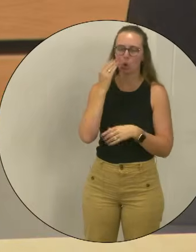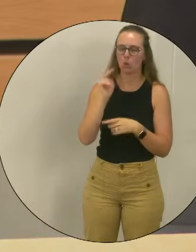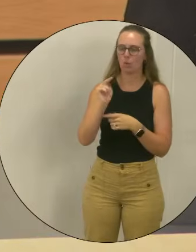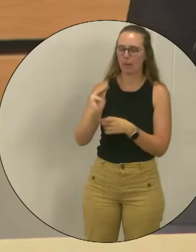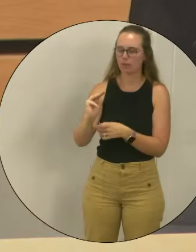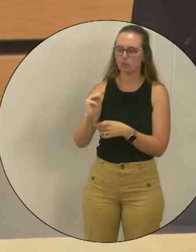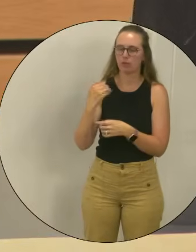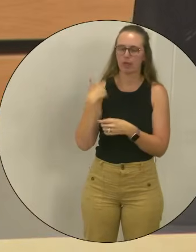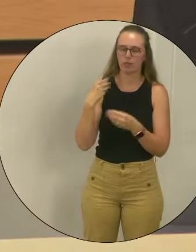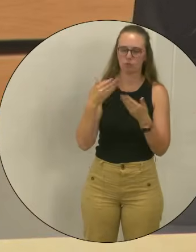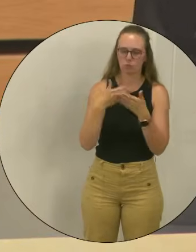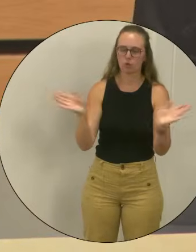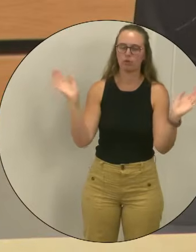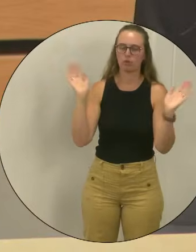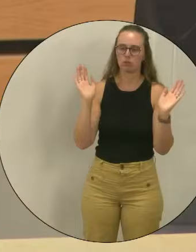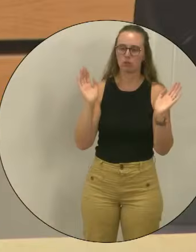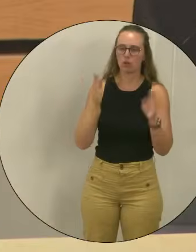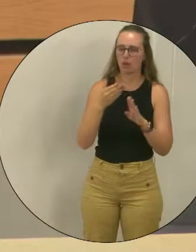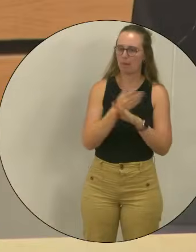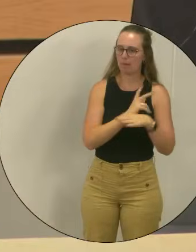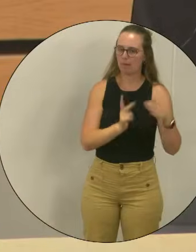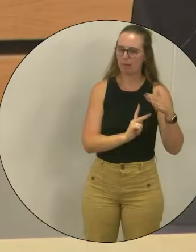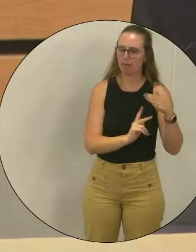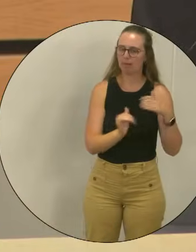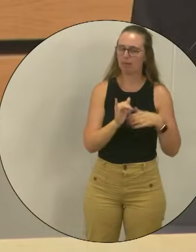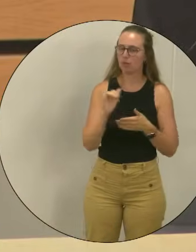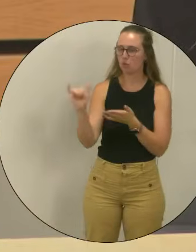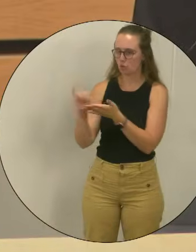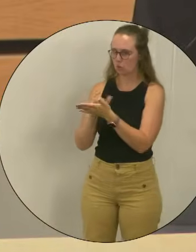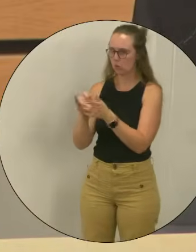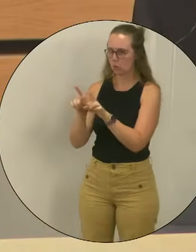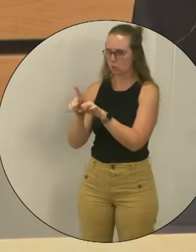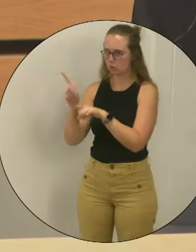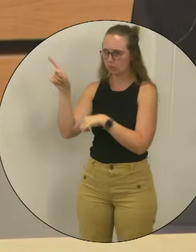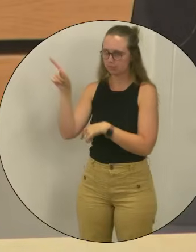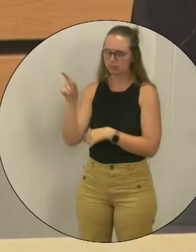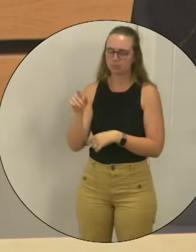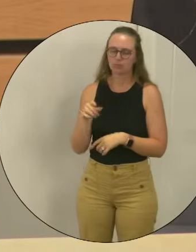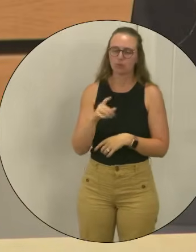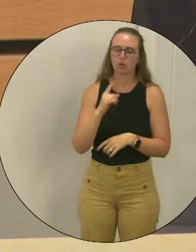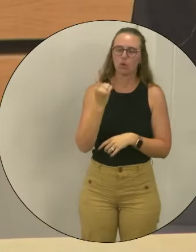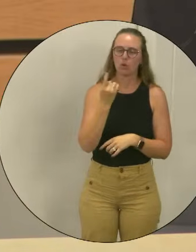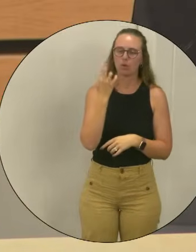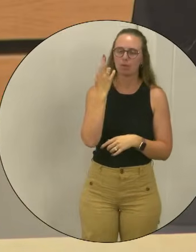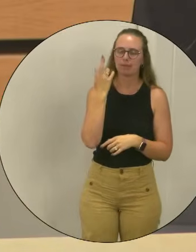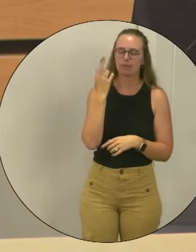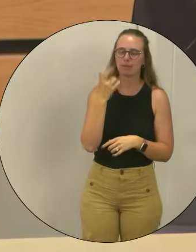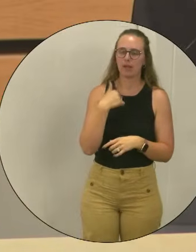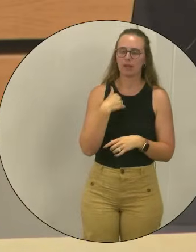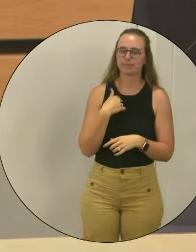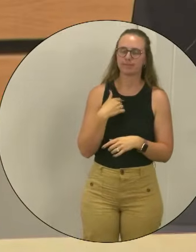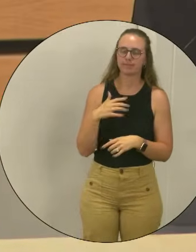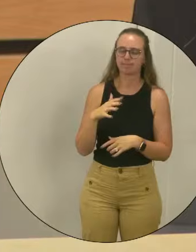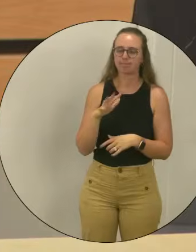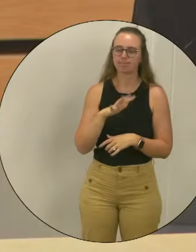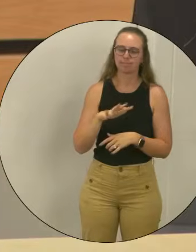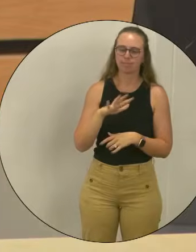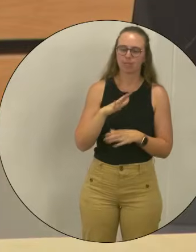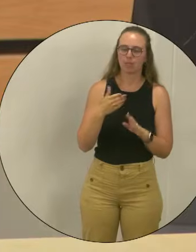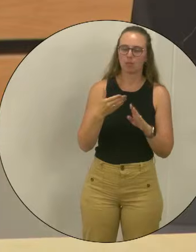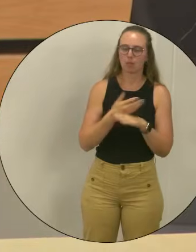has universal pre-K, and like you said, New York as well. The only reason I'm kind of, for me, with the pre-K